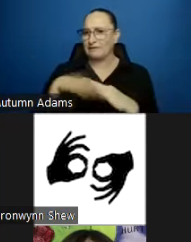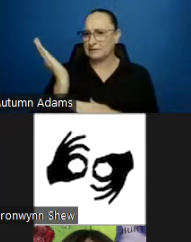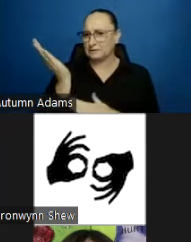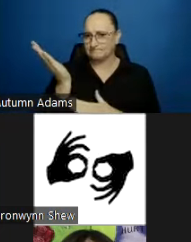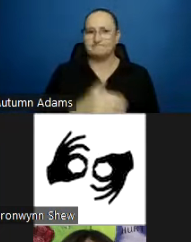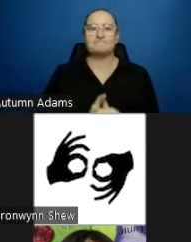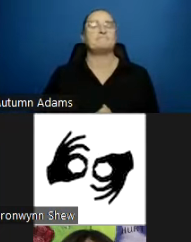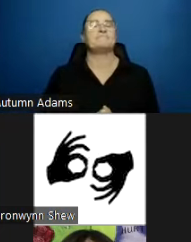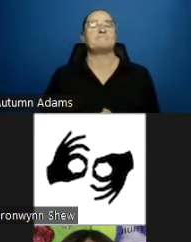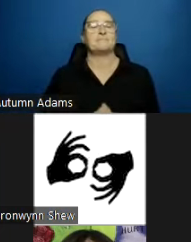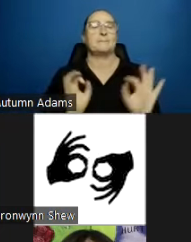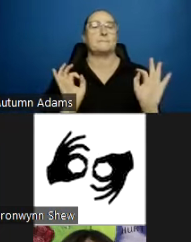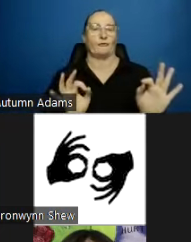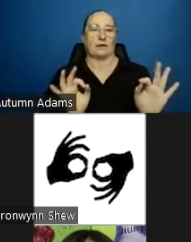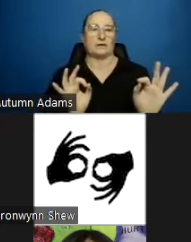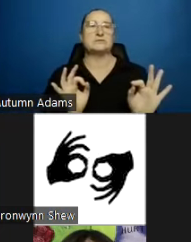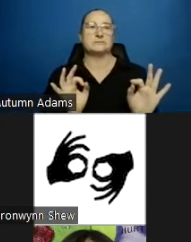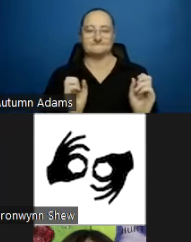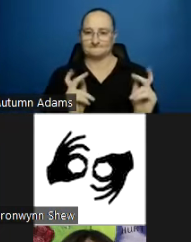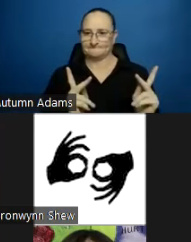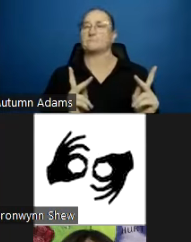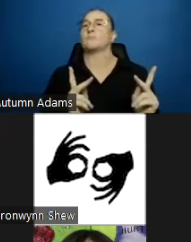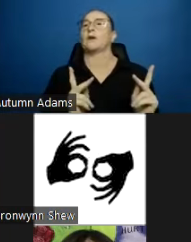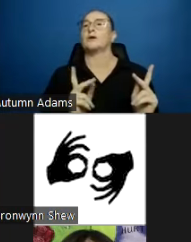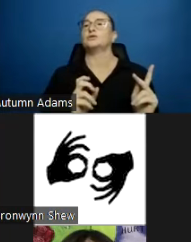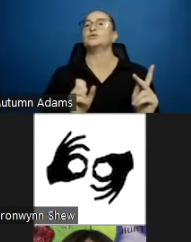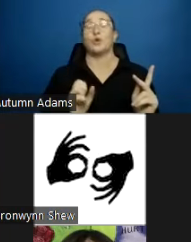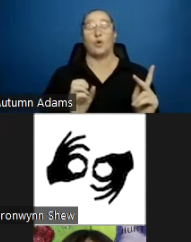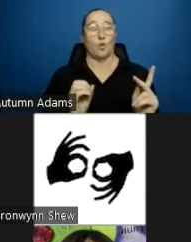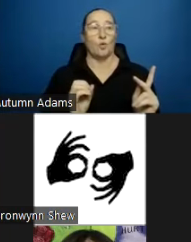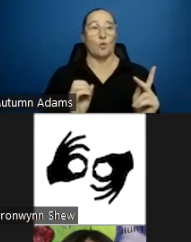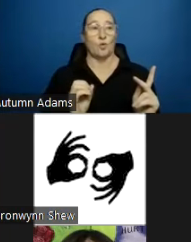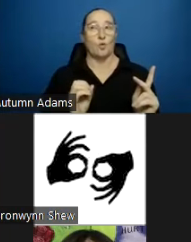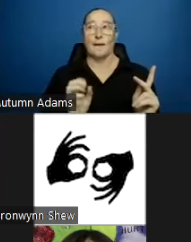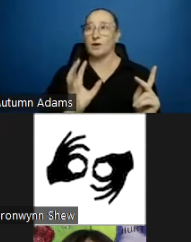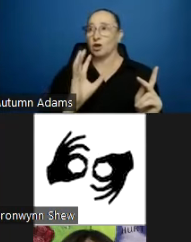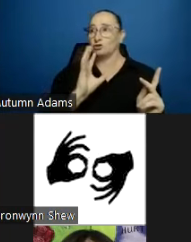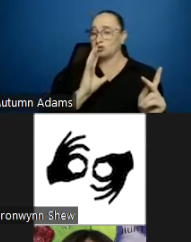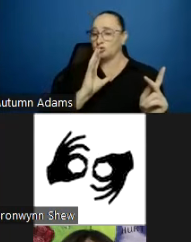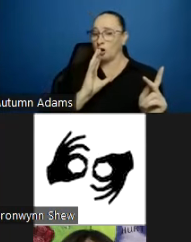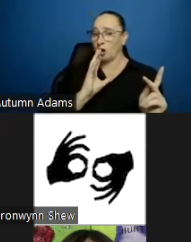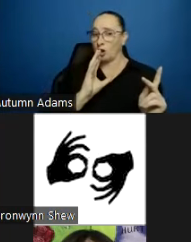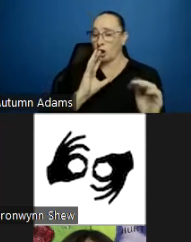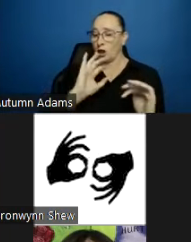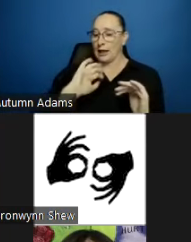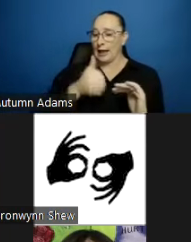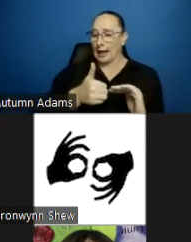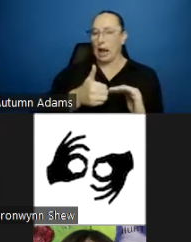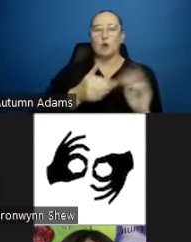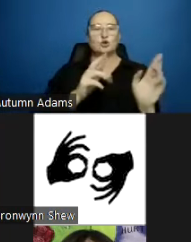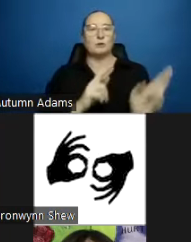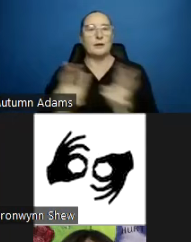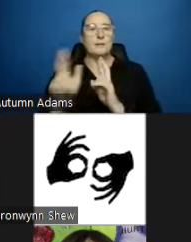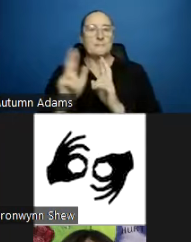Perfect. Okay. So I am going to talk about how to prepare to work with a deaf or hard of